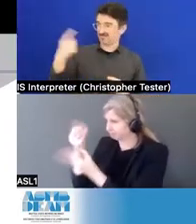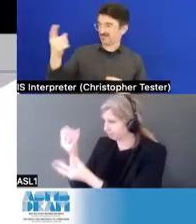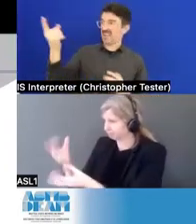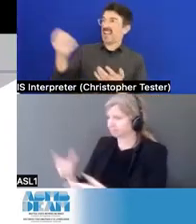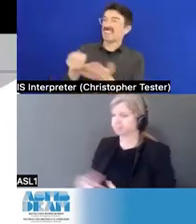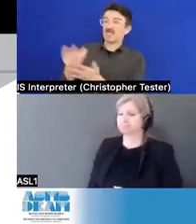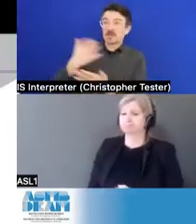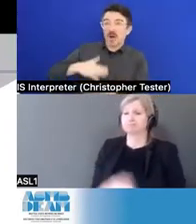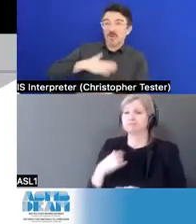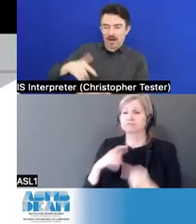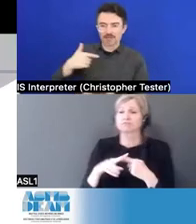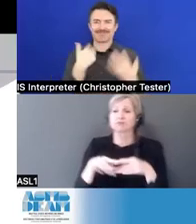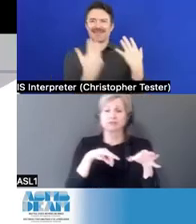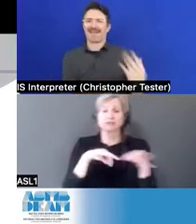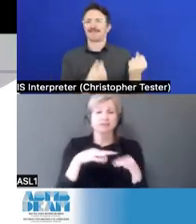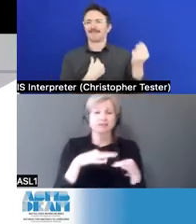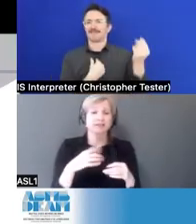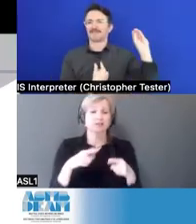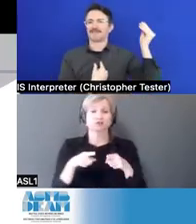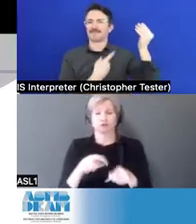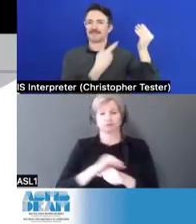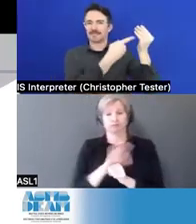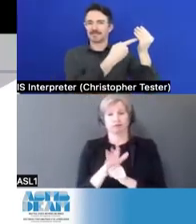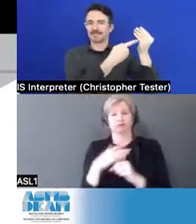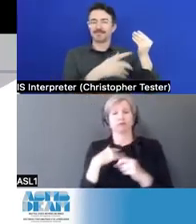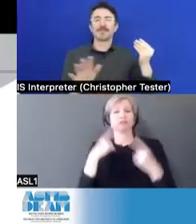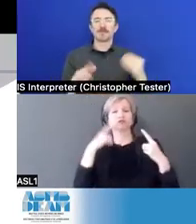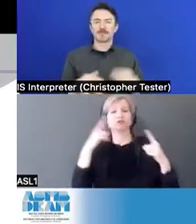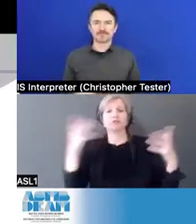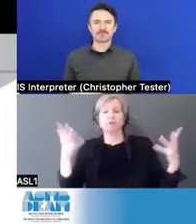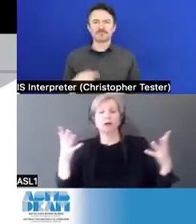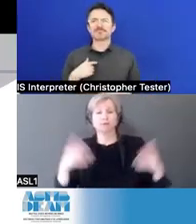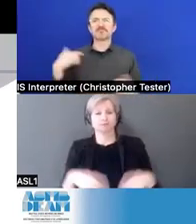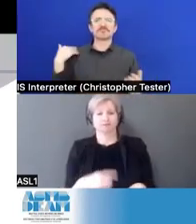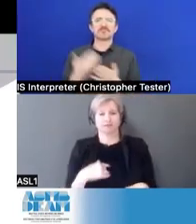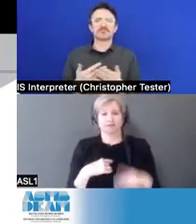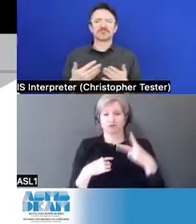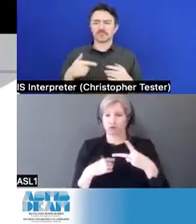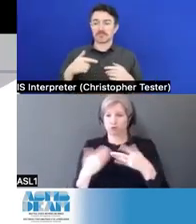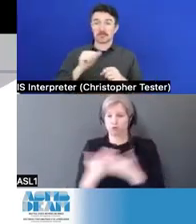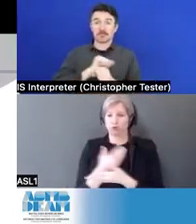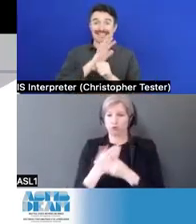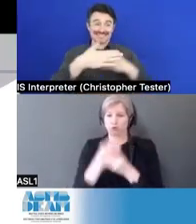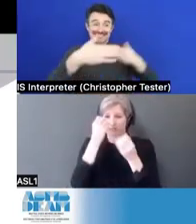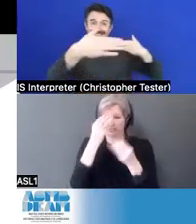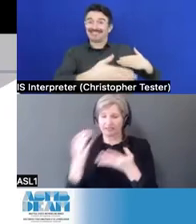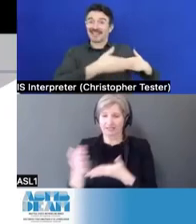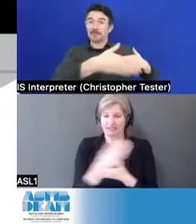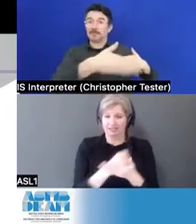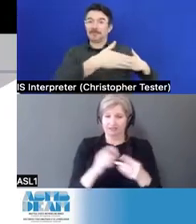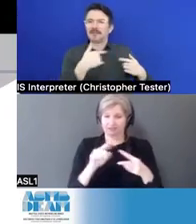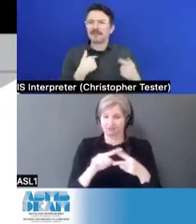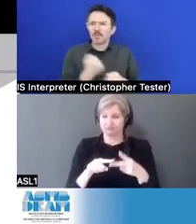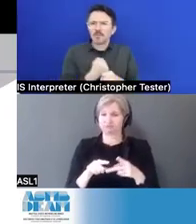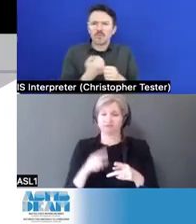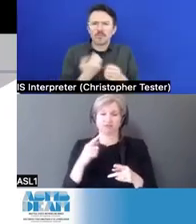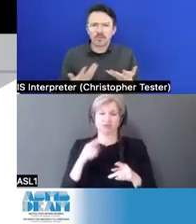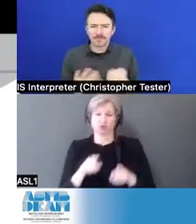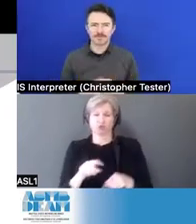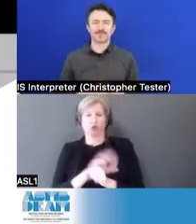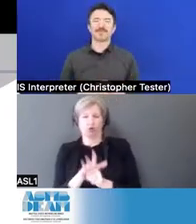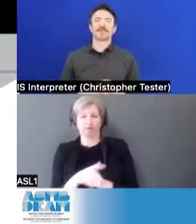achieved during the pandemic. So we started actually 2 new data collection series during the COVID-19 pandemic,